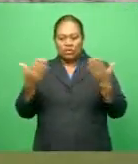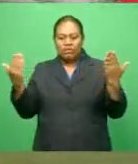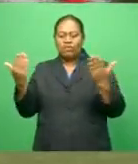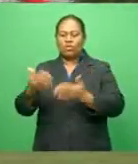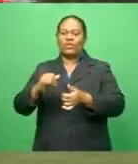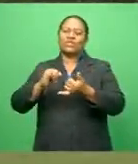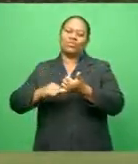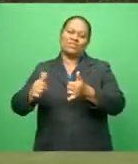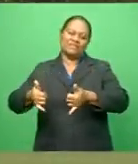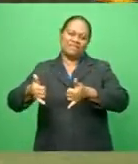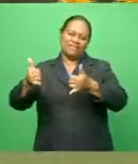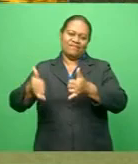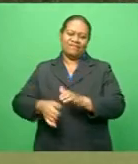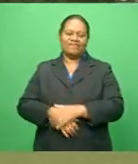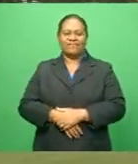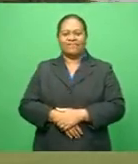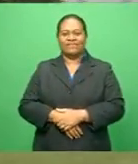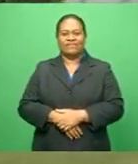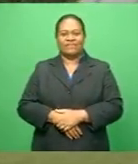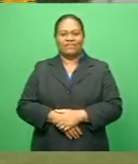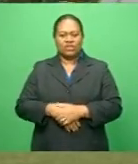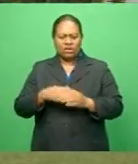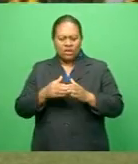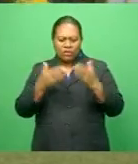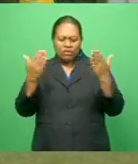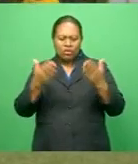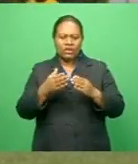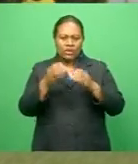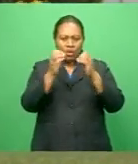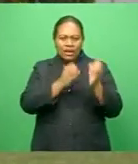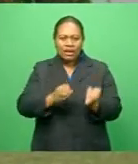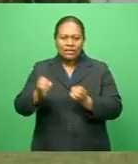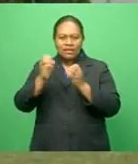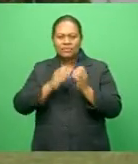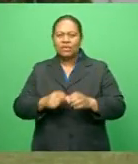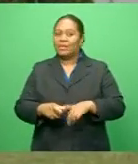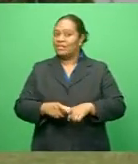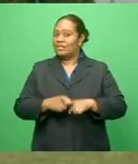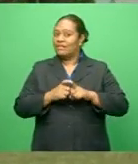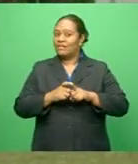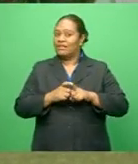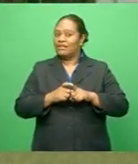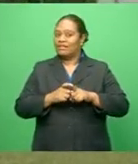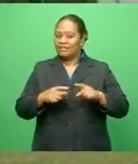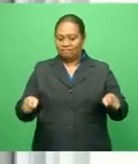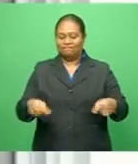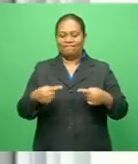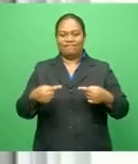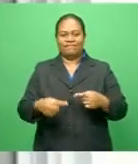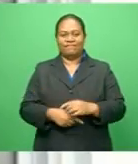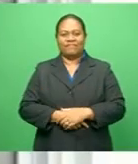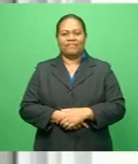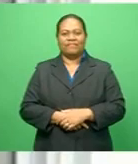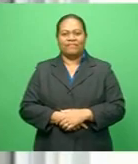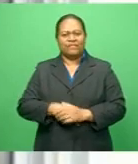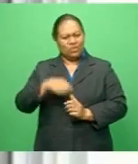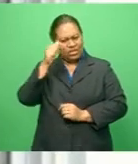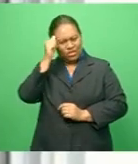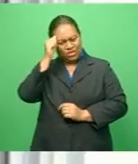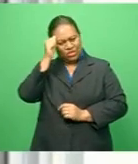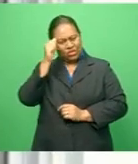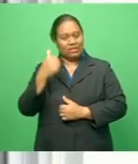fighting for our organization. It will be a very tough challenge, as we know